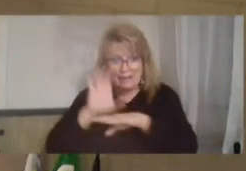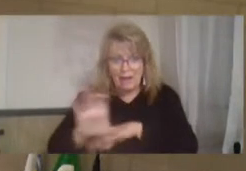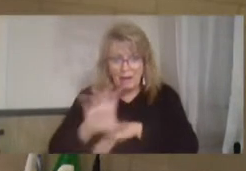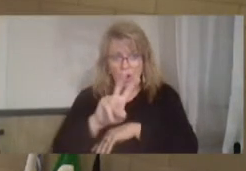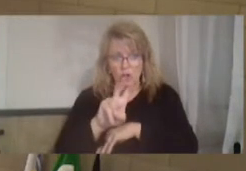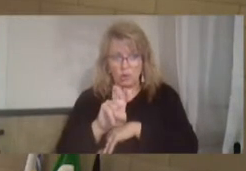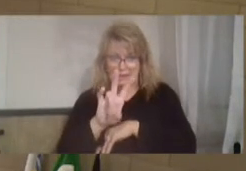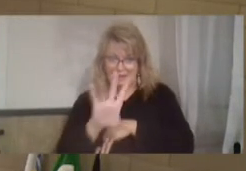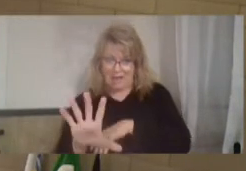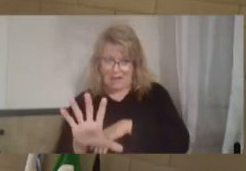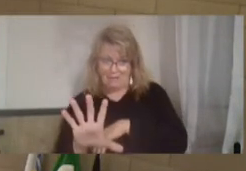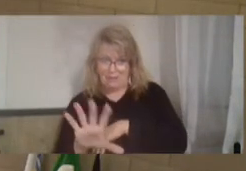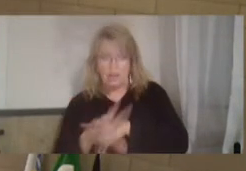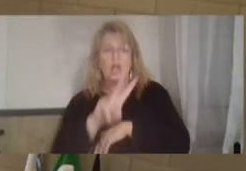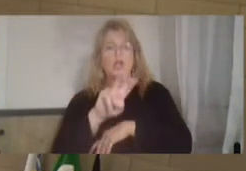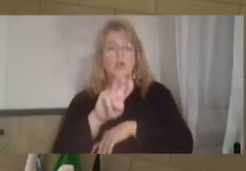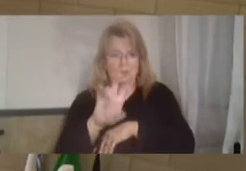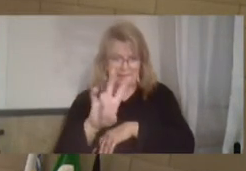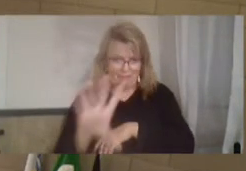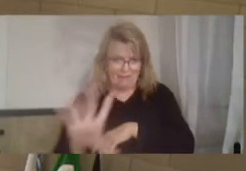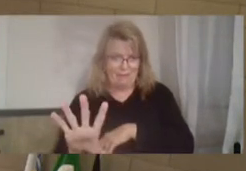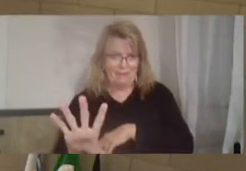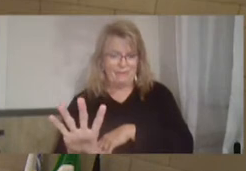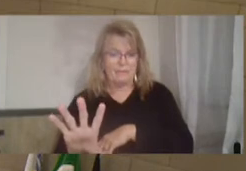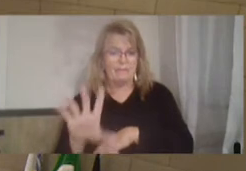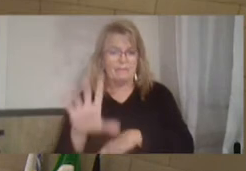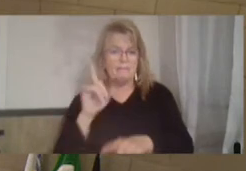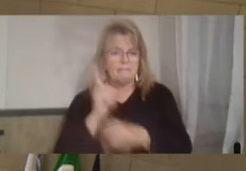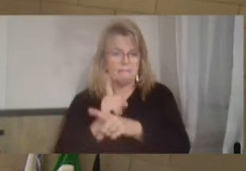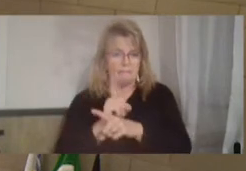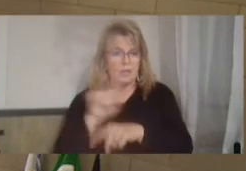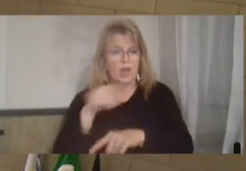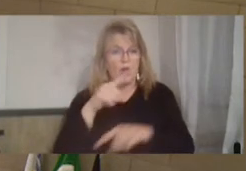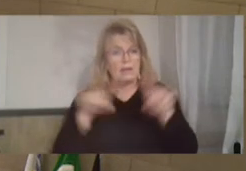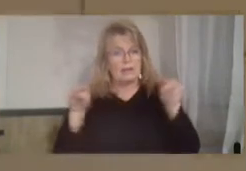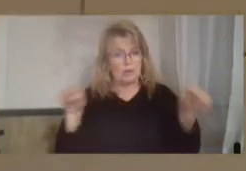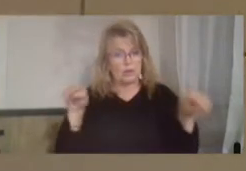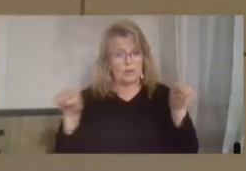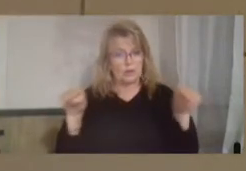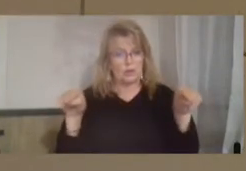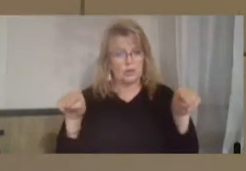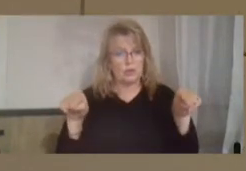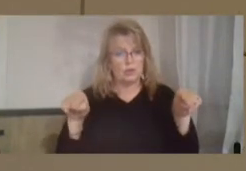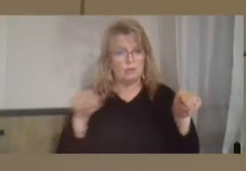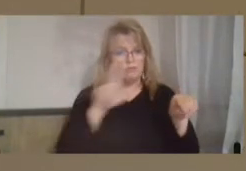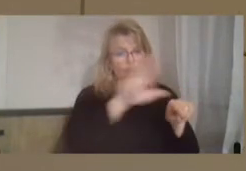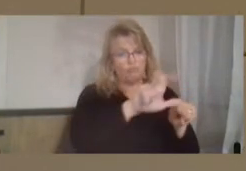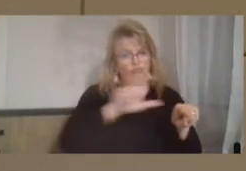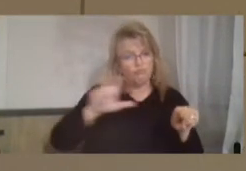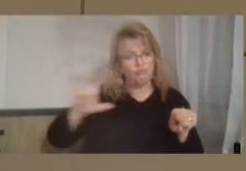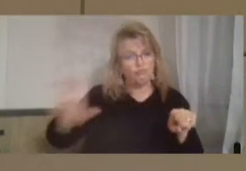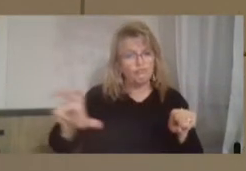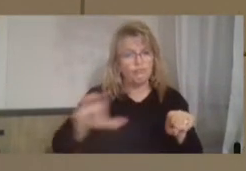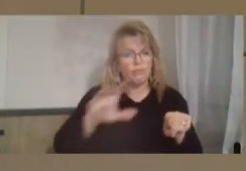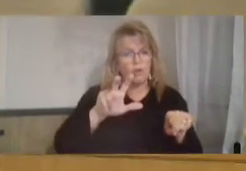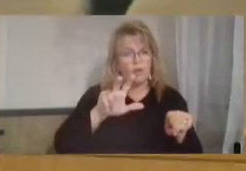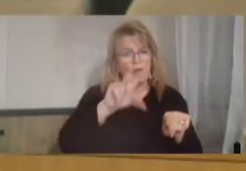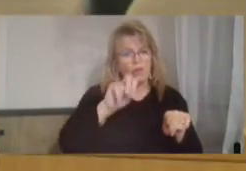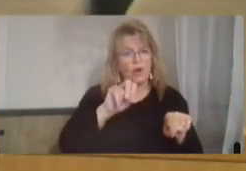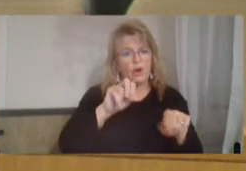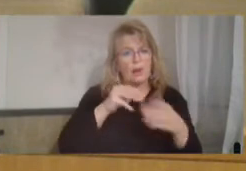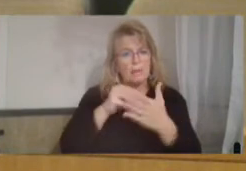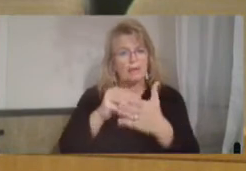$275 million. Still $275 million. So the only difference is we're just reallocating the $30 million of the. We're